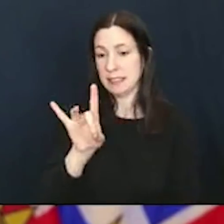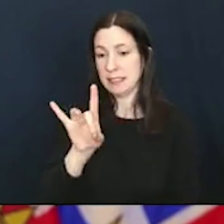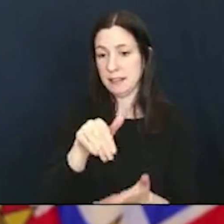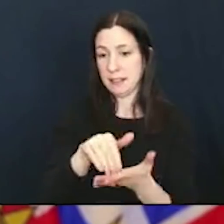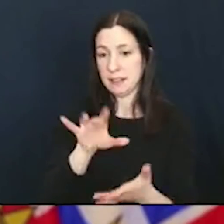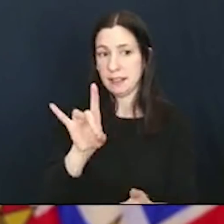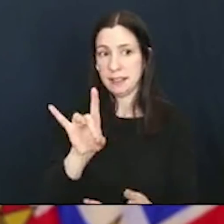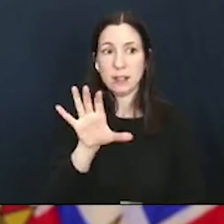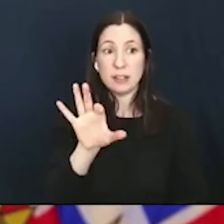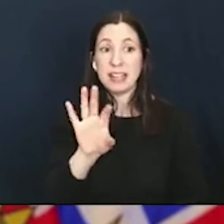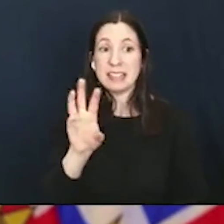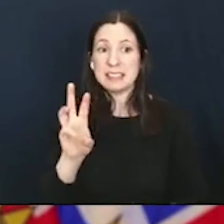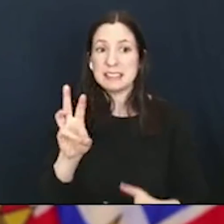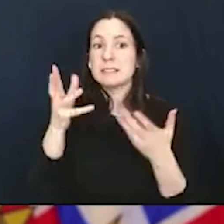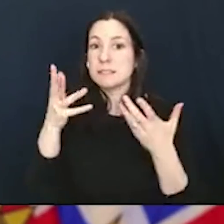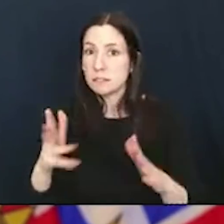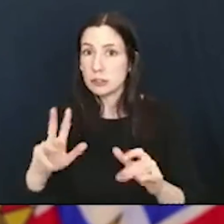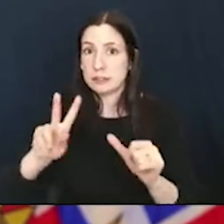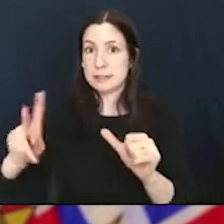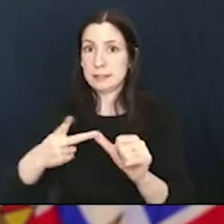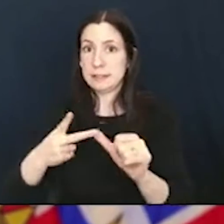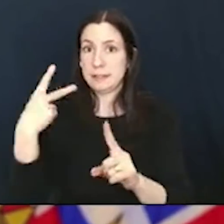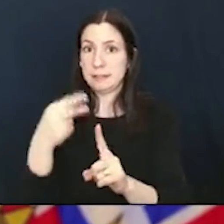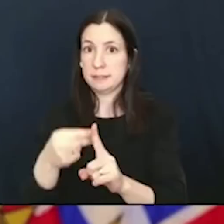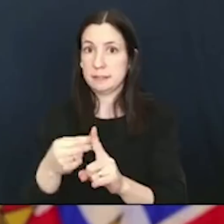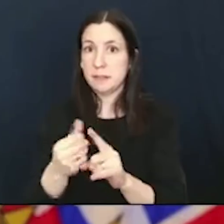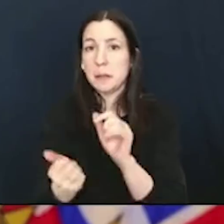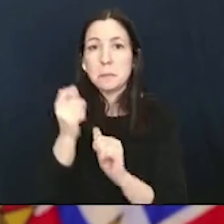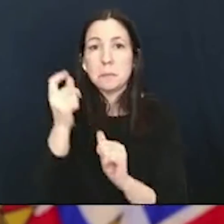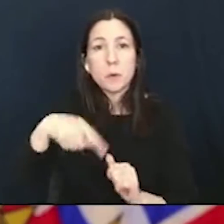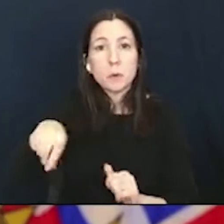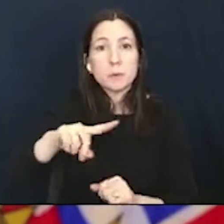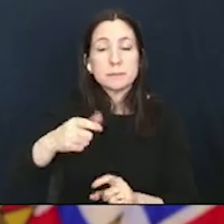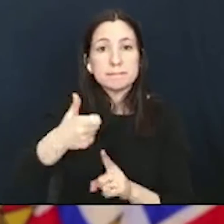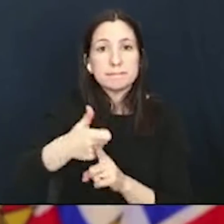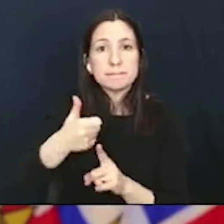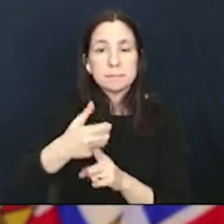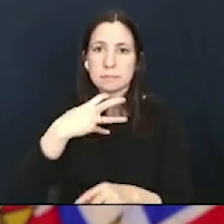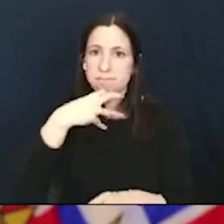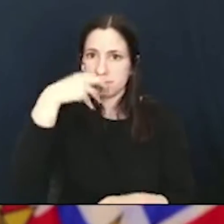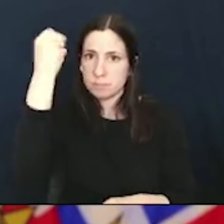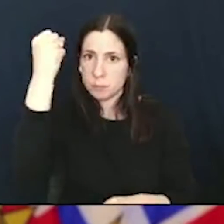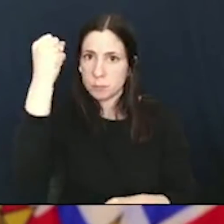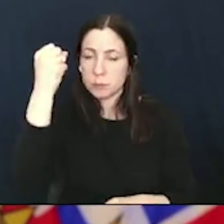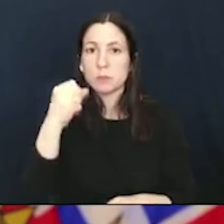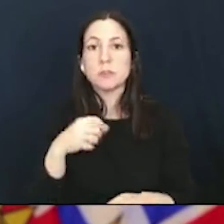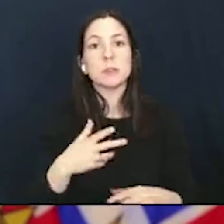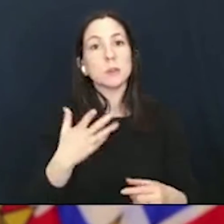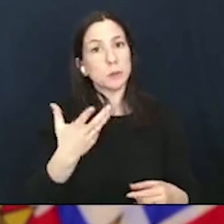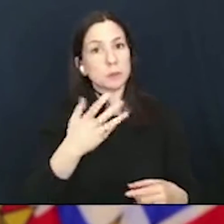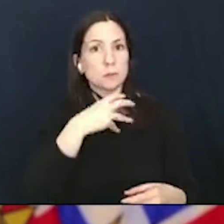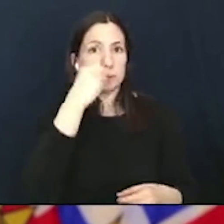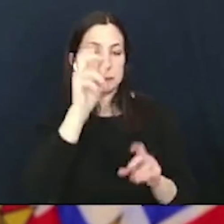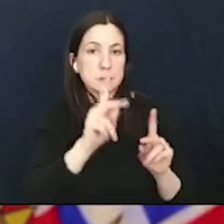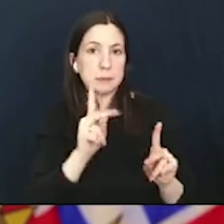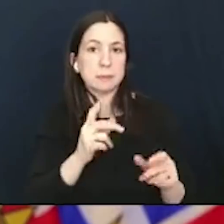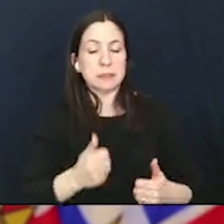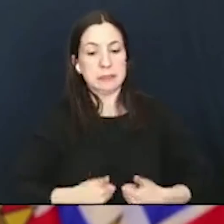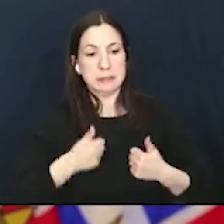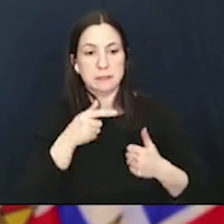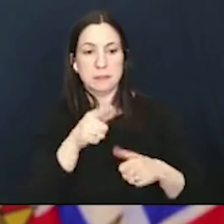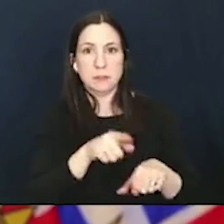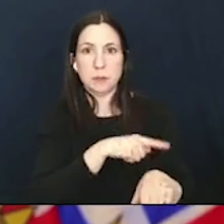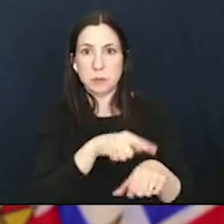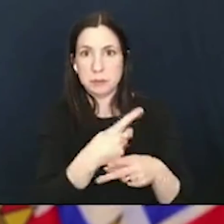58,896 people have received a second dose. Most of those people are seniors and elders in long-term care. Related